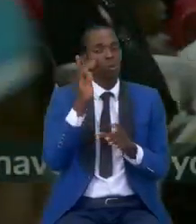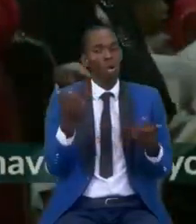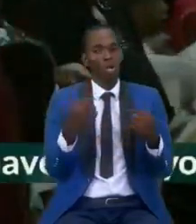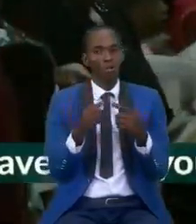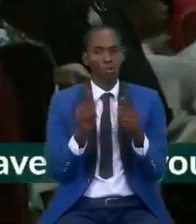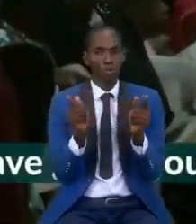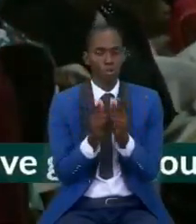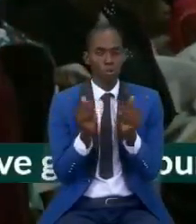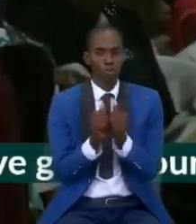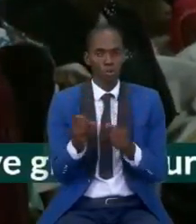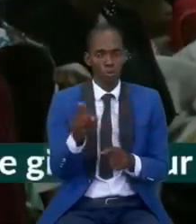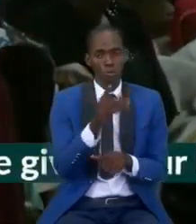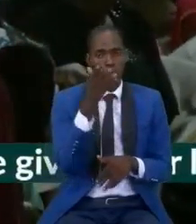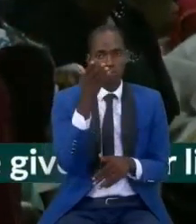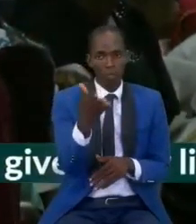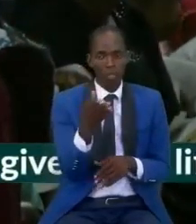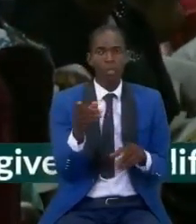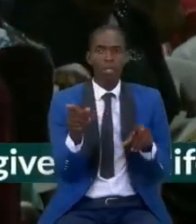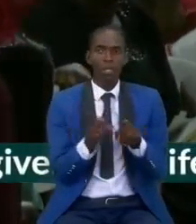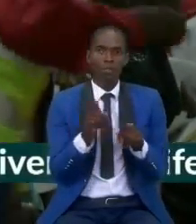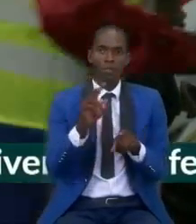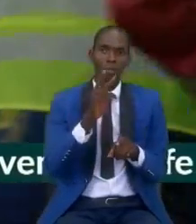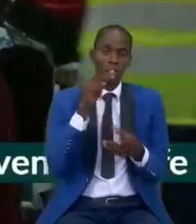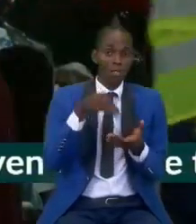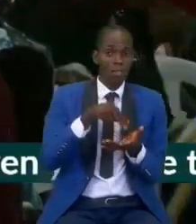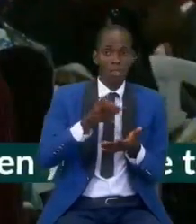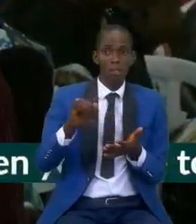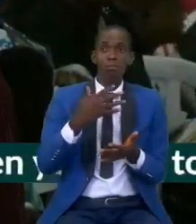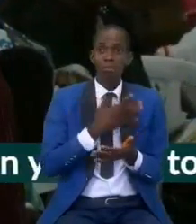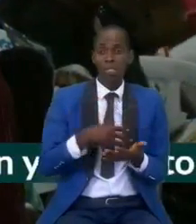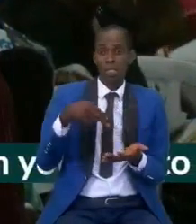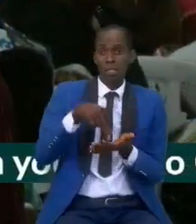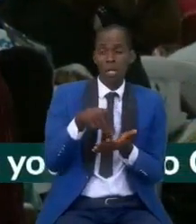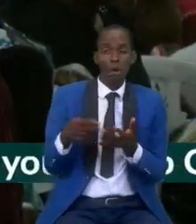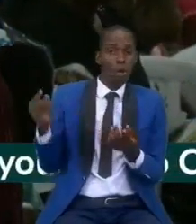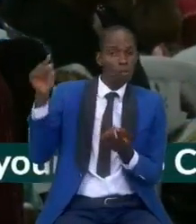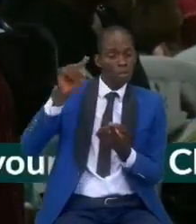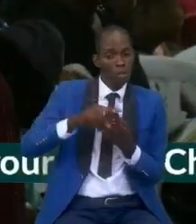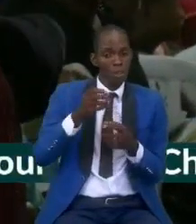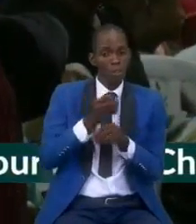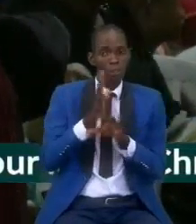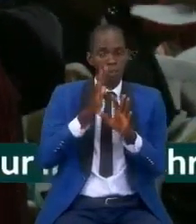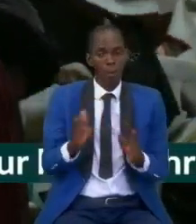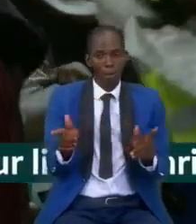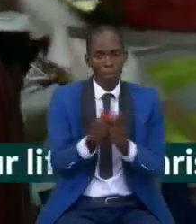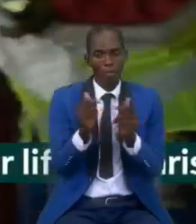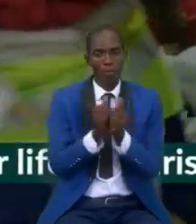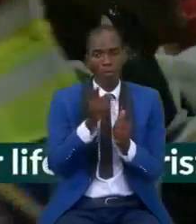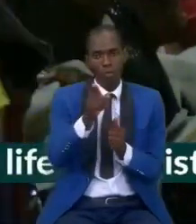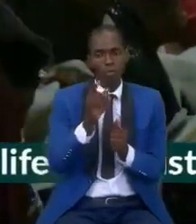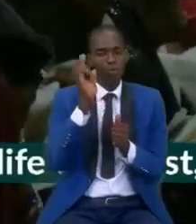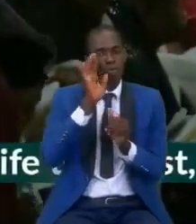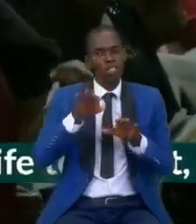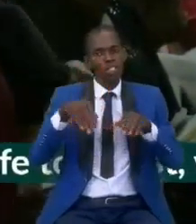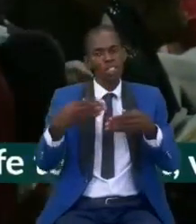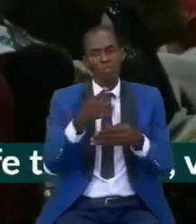are there. They are there now to give you sleep and to feel that. Feel it correctly, and the salvation of the Lord